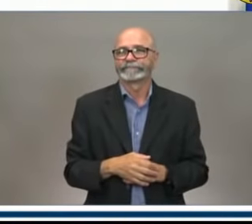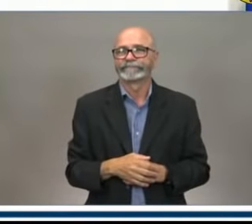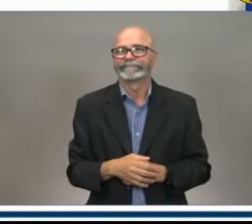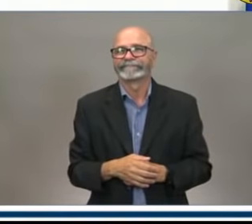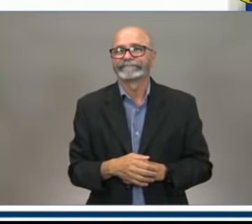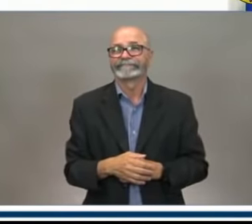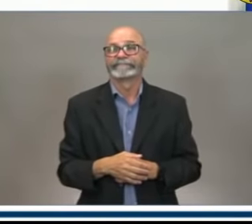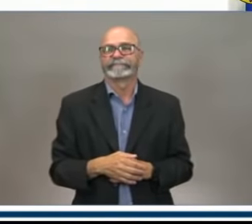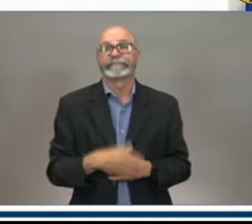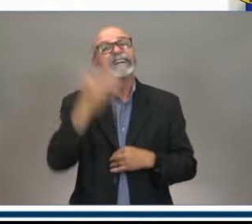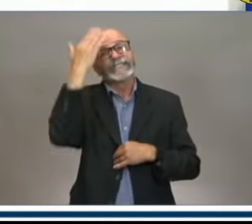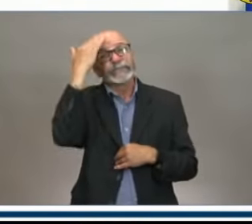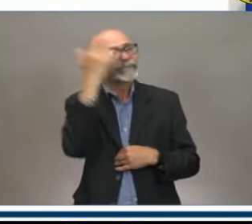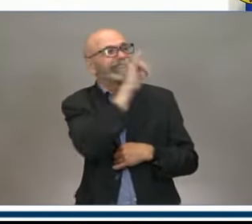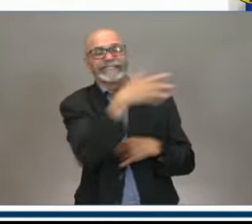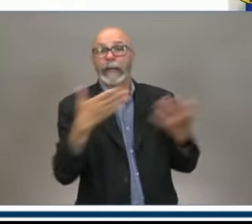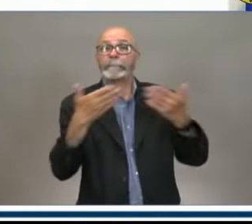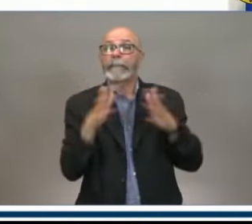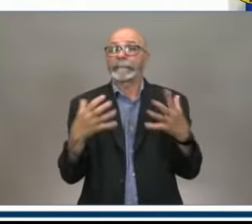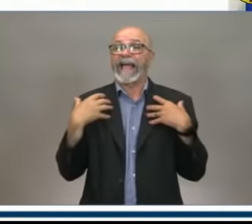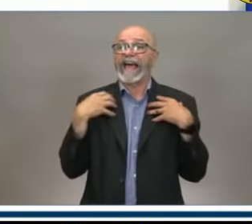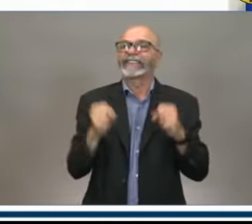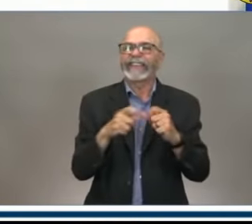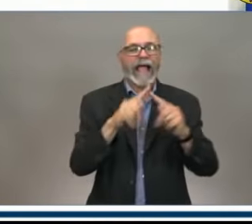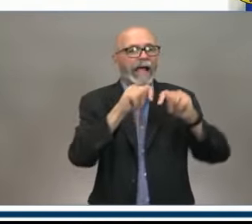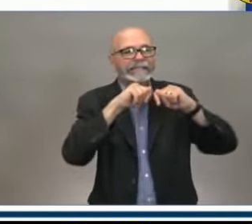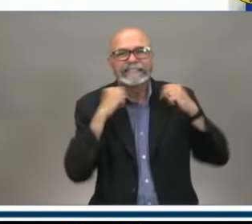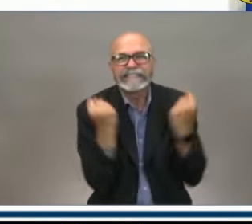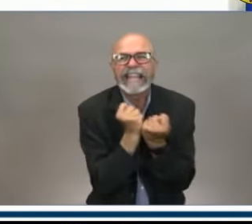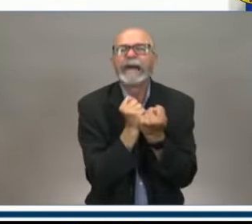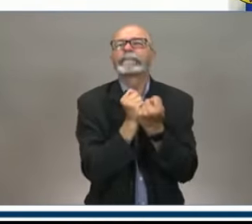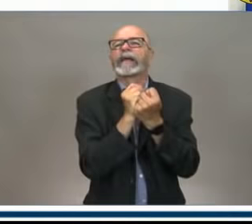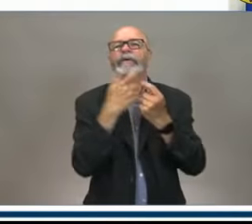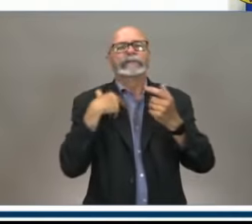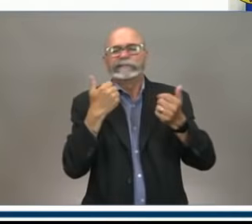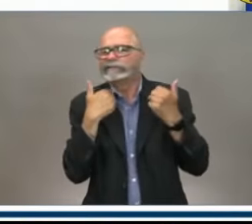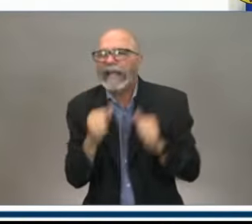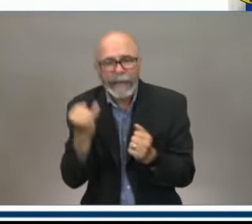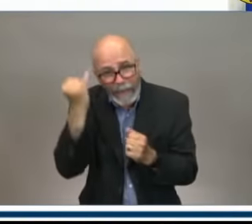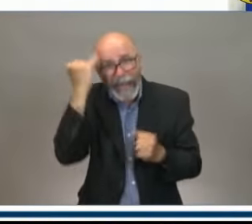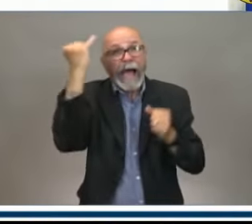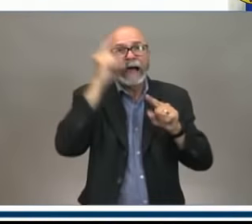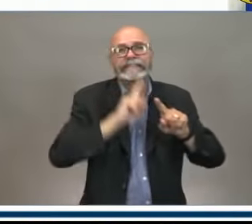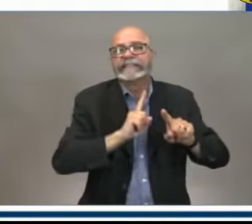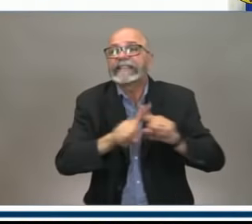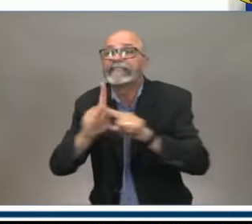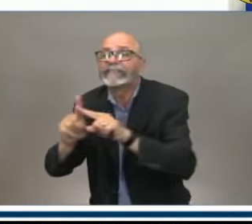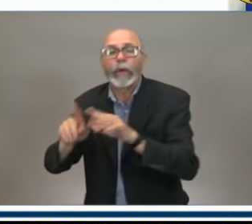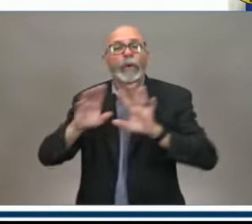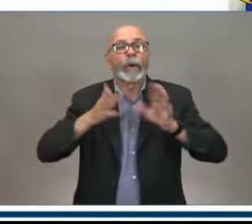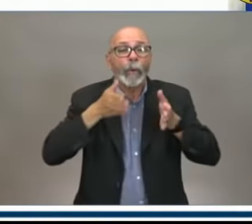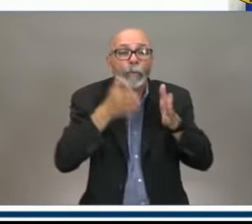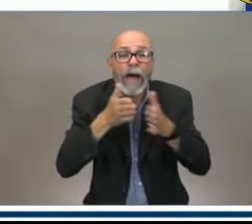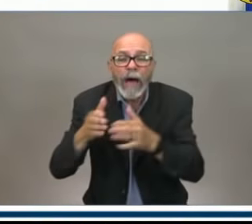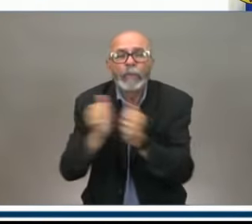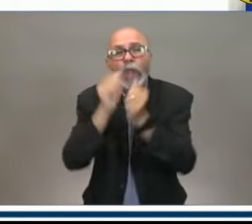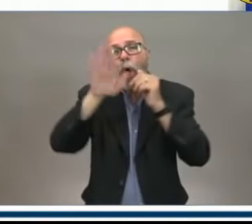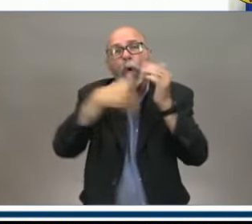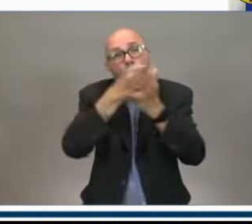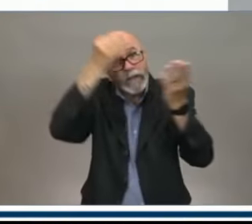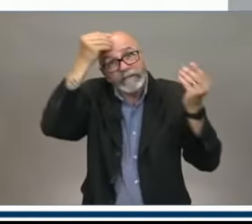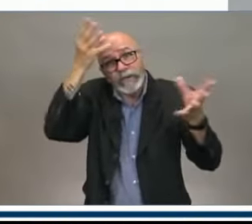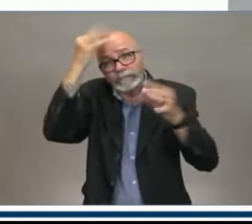been working to reconcile and consolidate multiple data sources to ensure that all the publicly reported data comes from a single